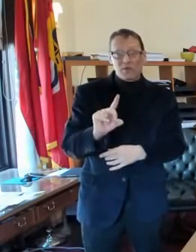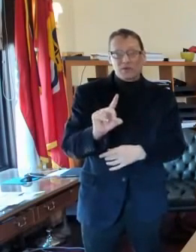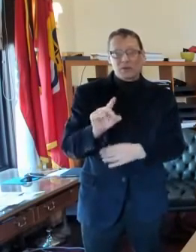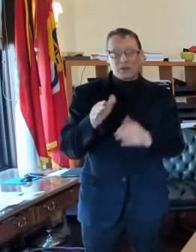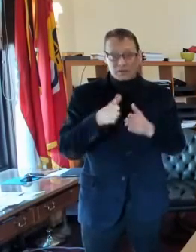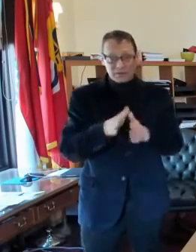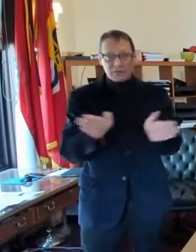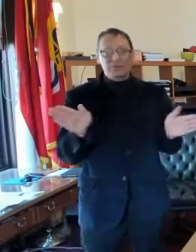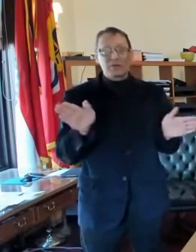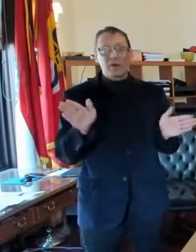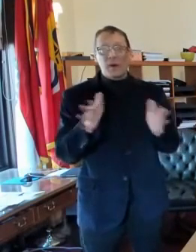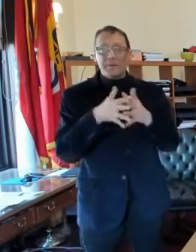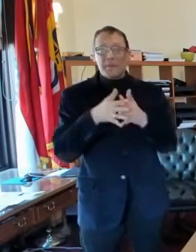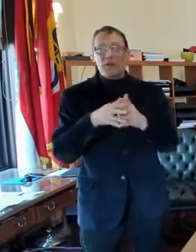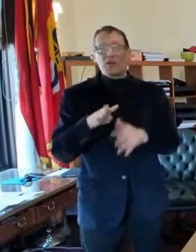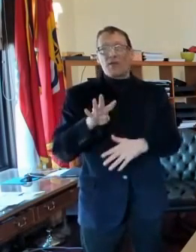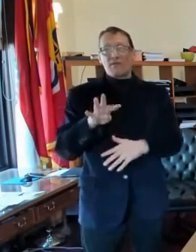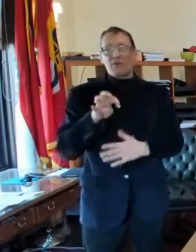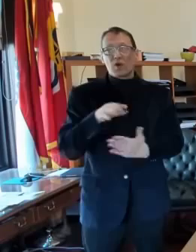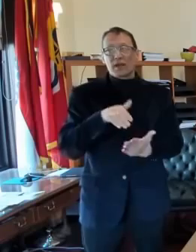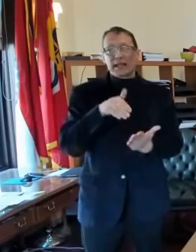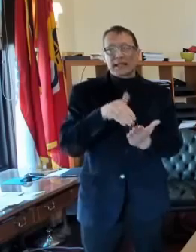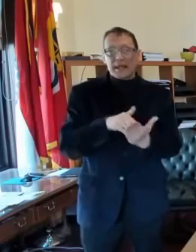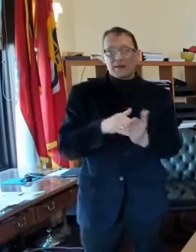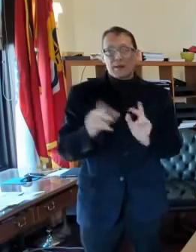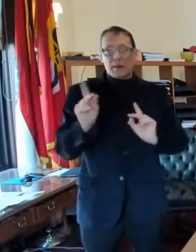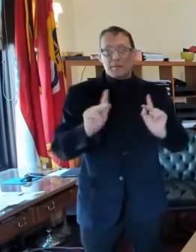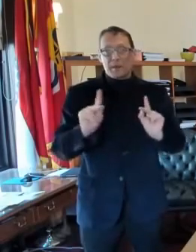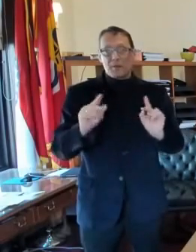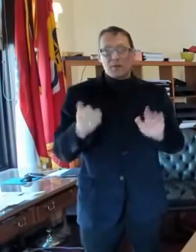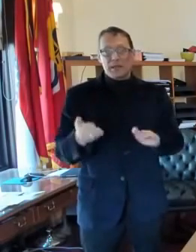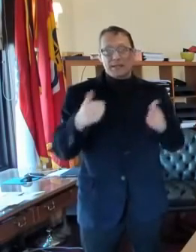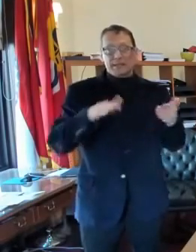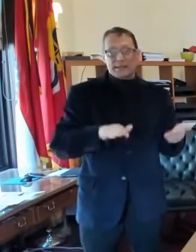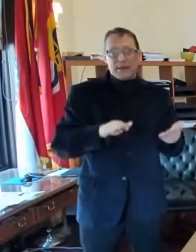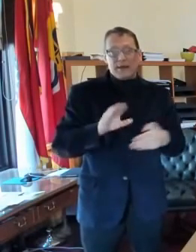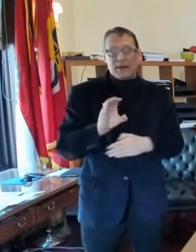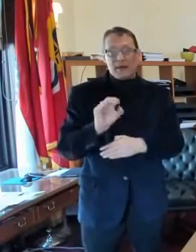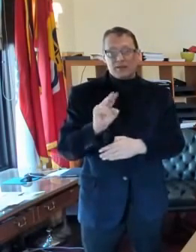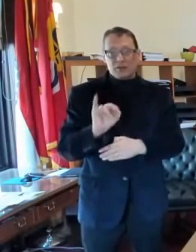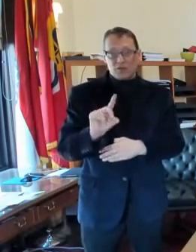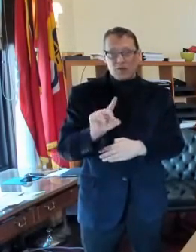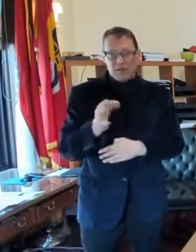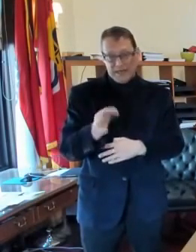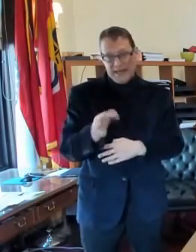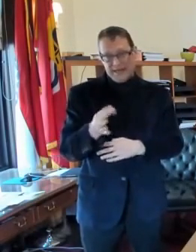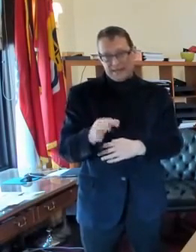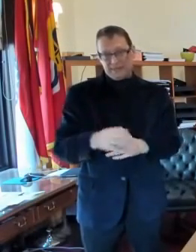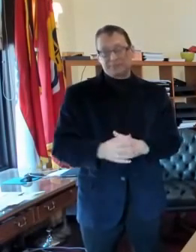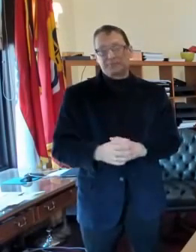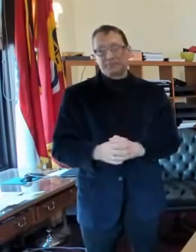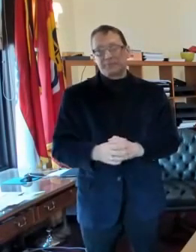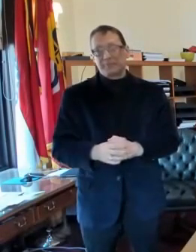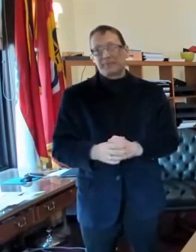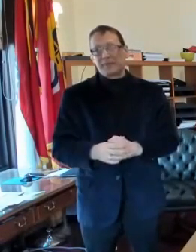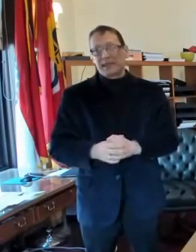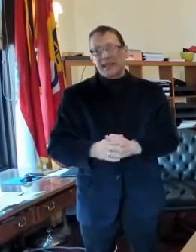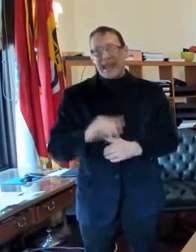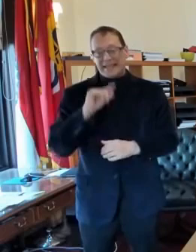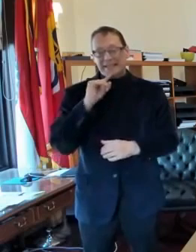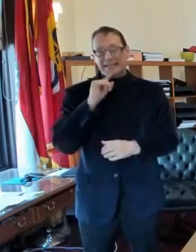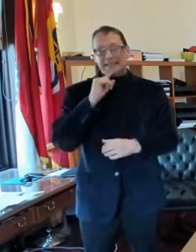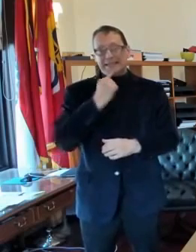we've had 400,000 people die of COVID-19. So it's certainly very, very